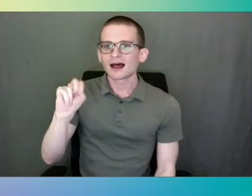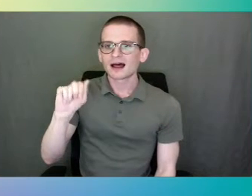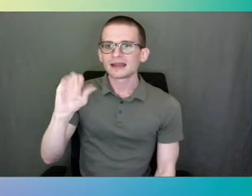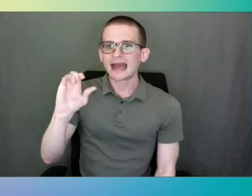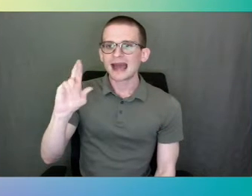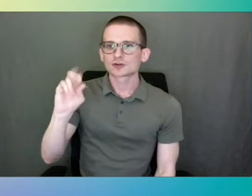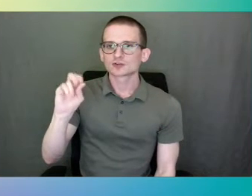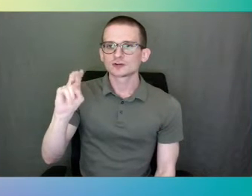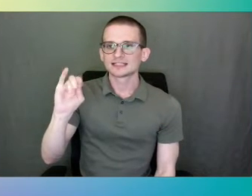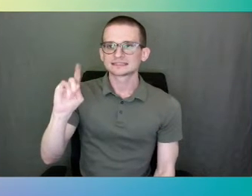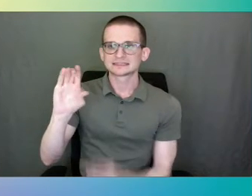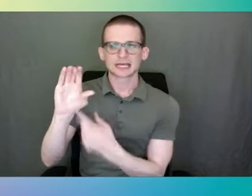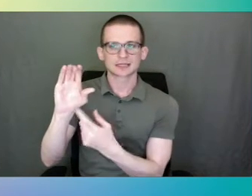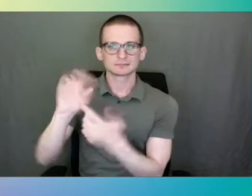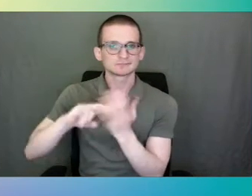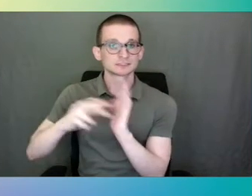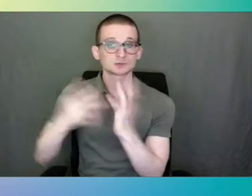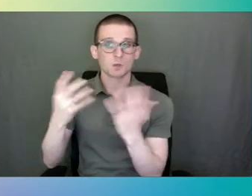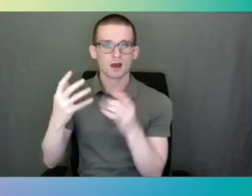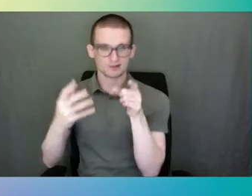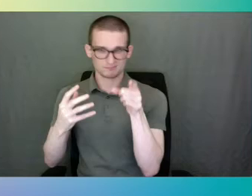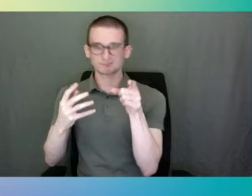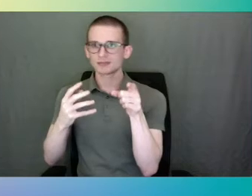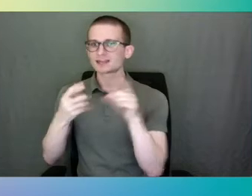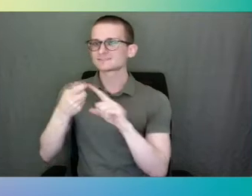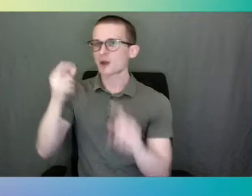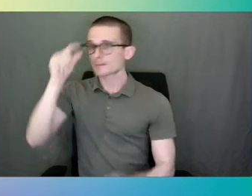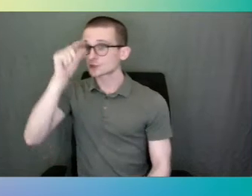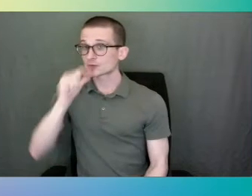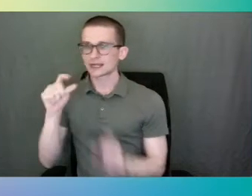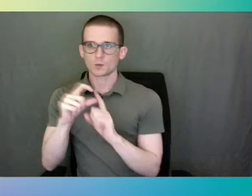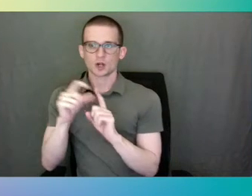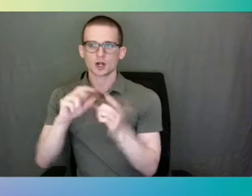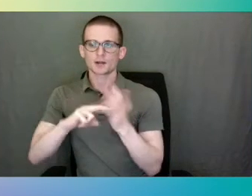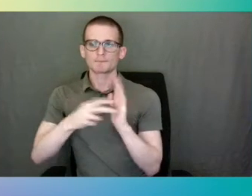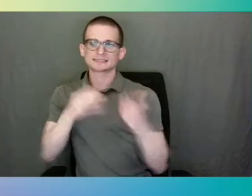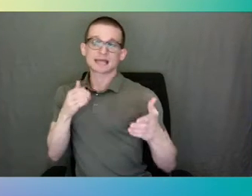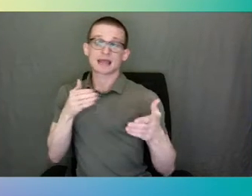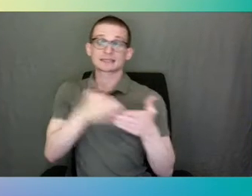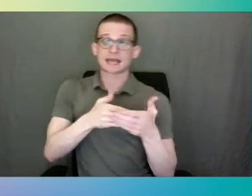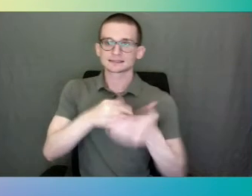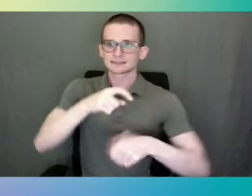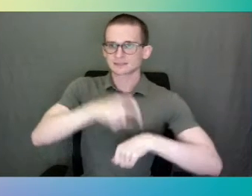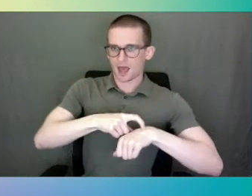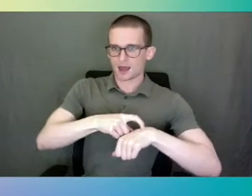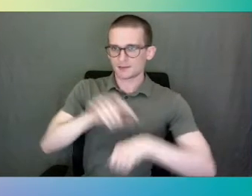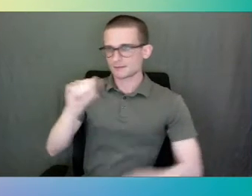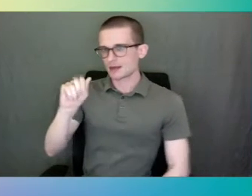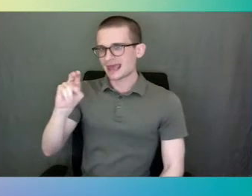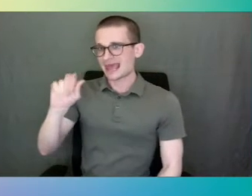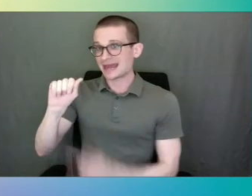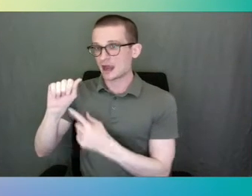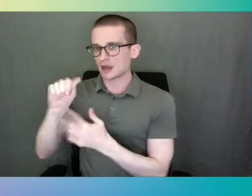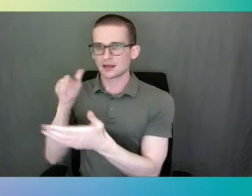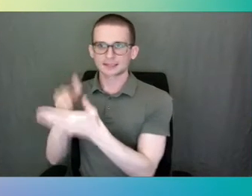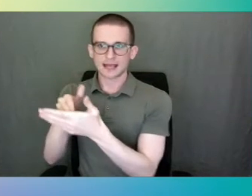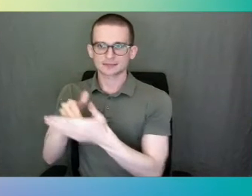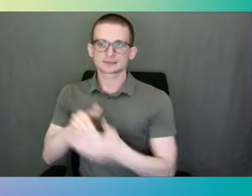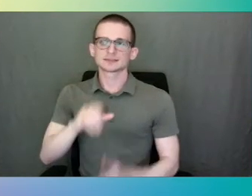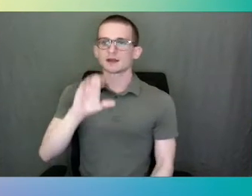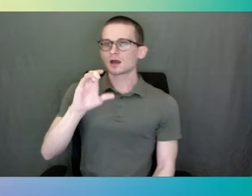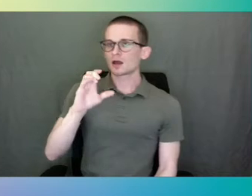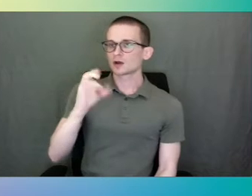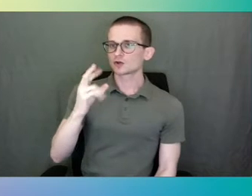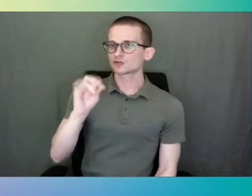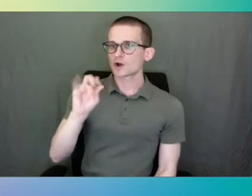Anachronism. The word comes from the Greek, meaning against time. Anna meaning against, chronism is time. This is